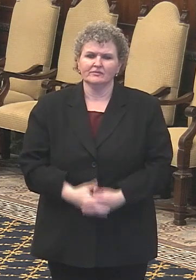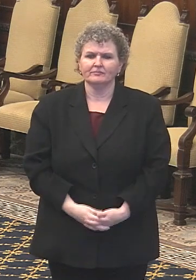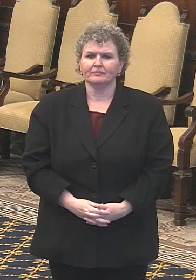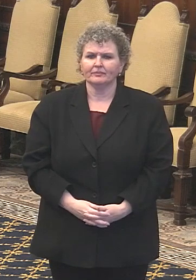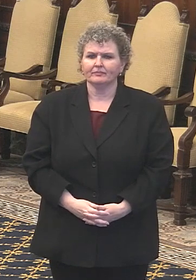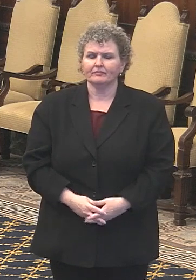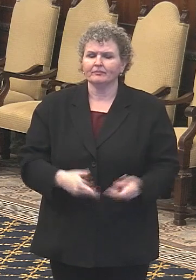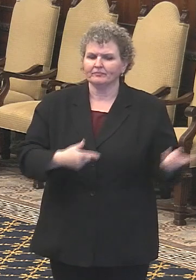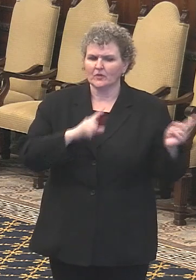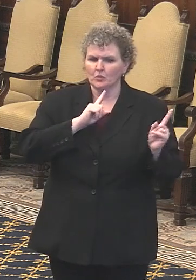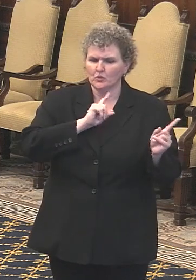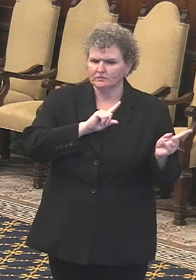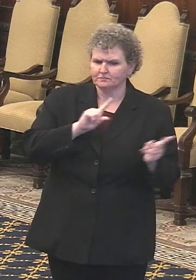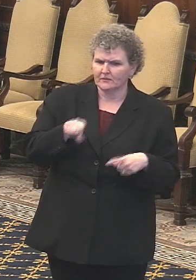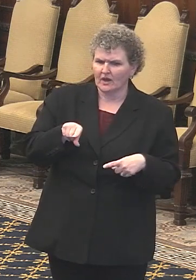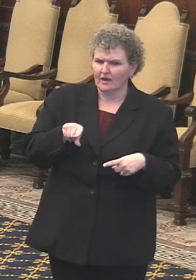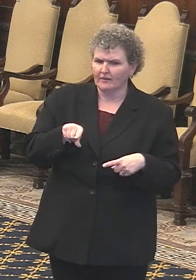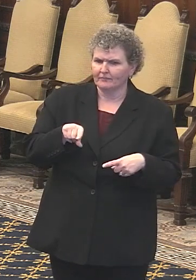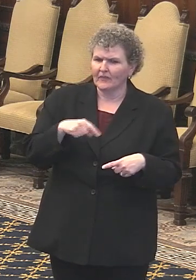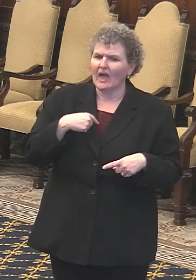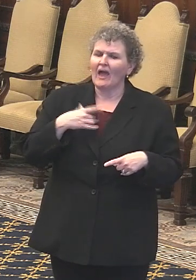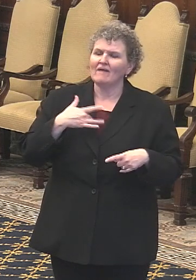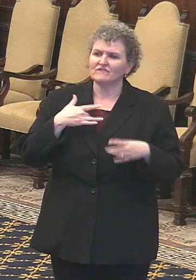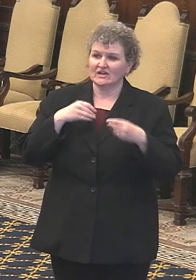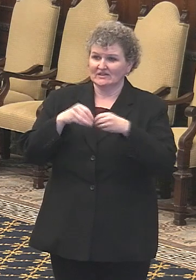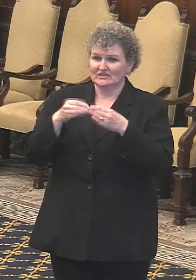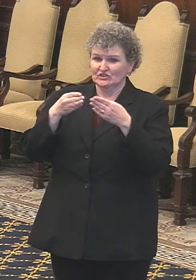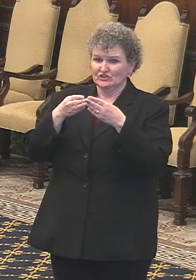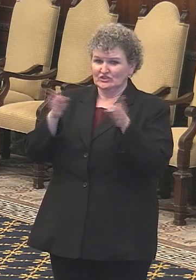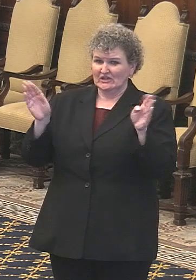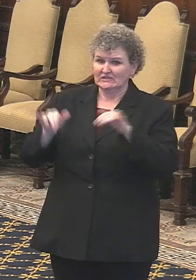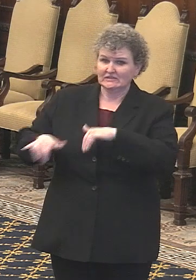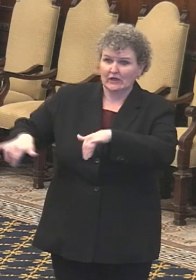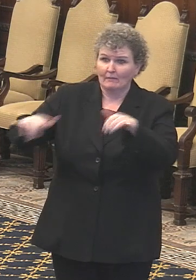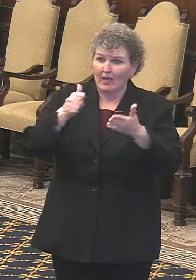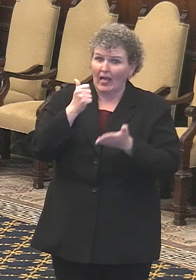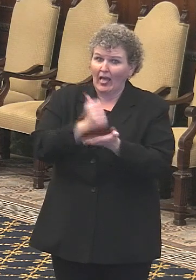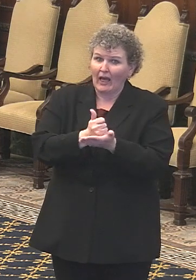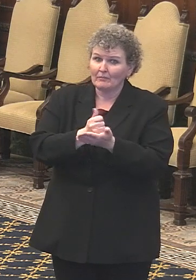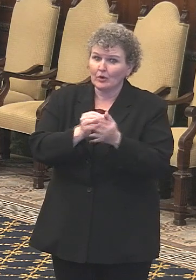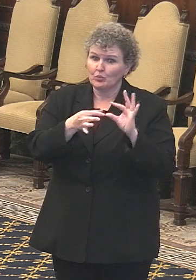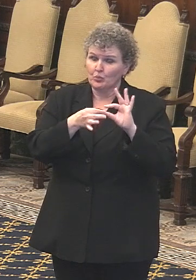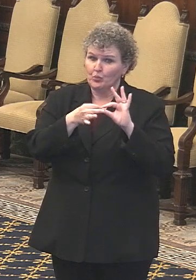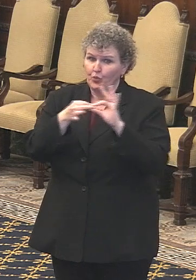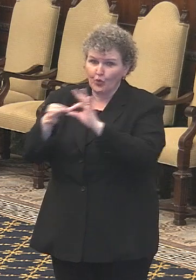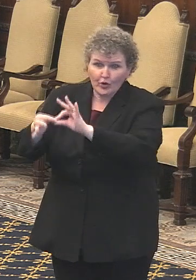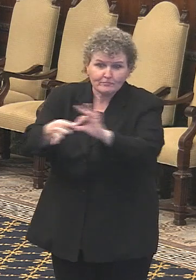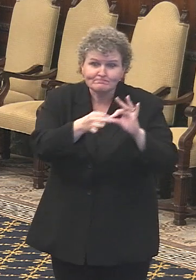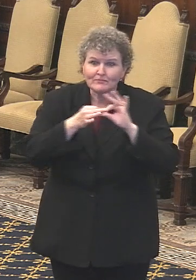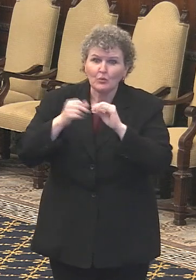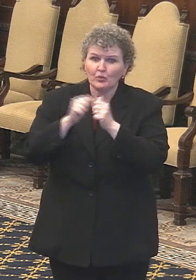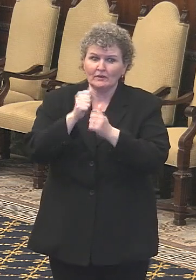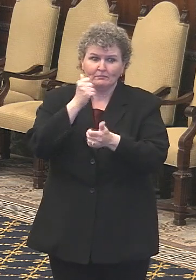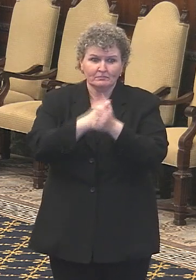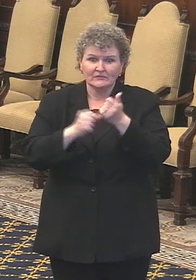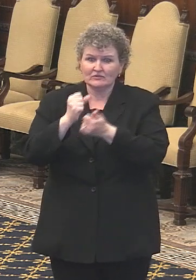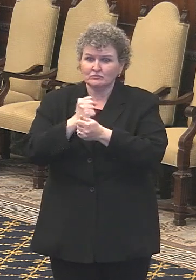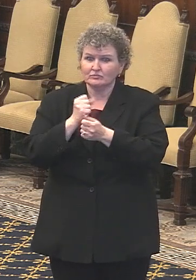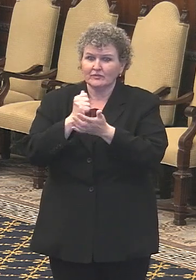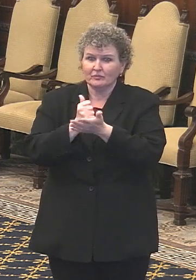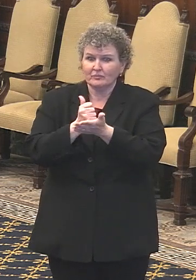have been helpful, cooperative, and concerned show concern toward each other. Certainly, I don't know the details of this